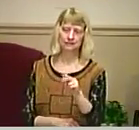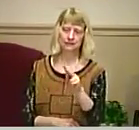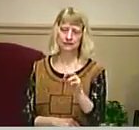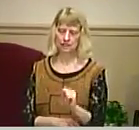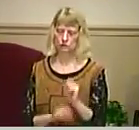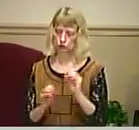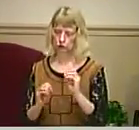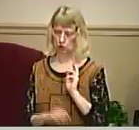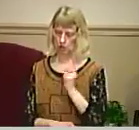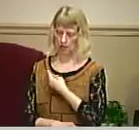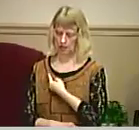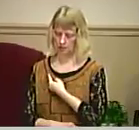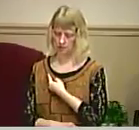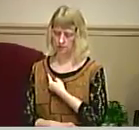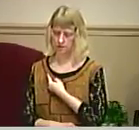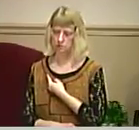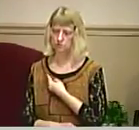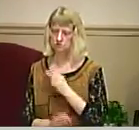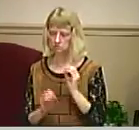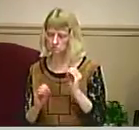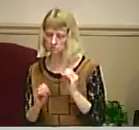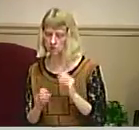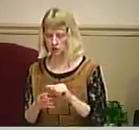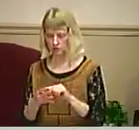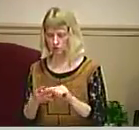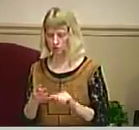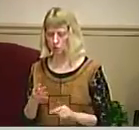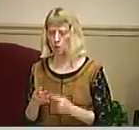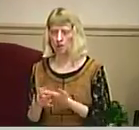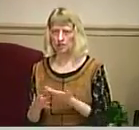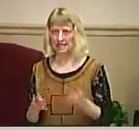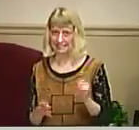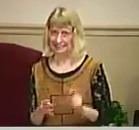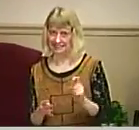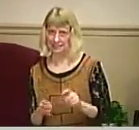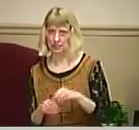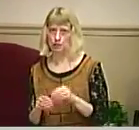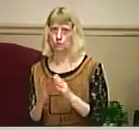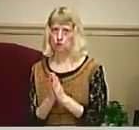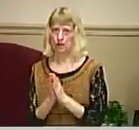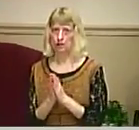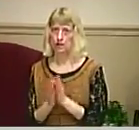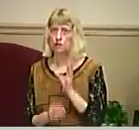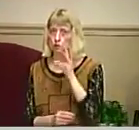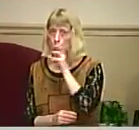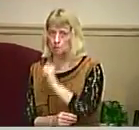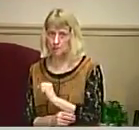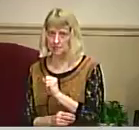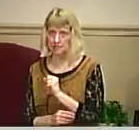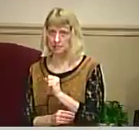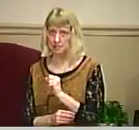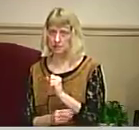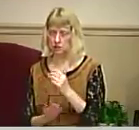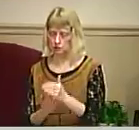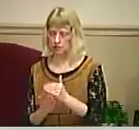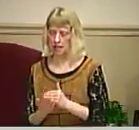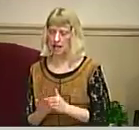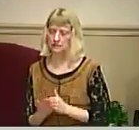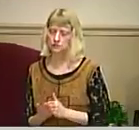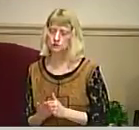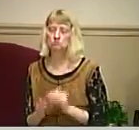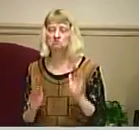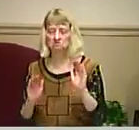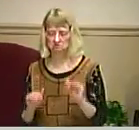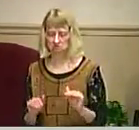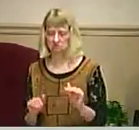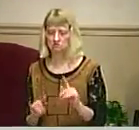know that he talked about all four of components of prayer. And if you've missed any one of his lessons, I would